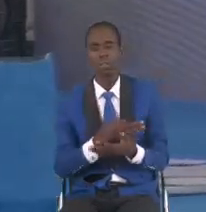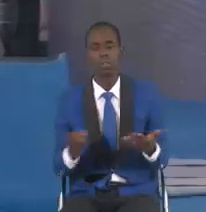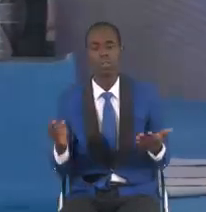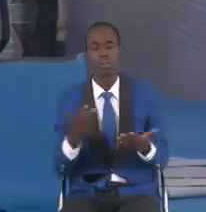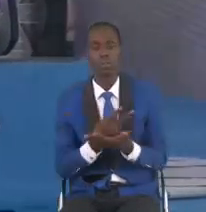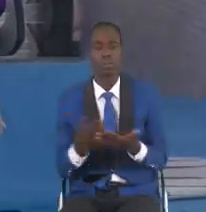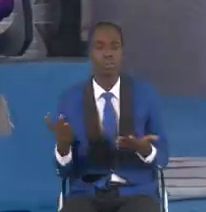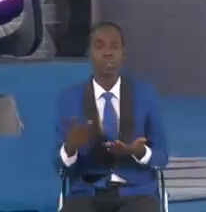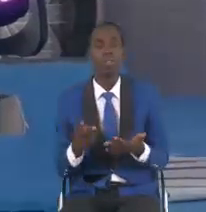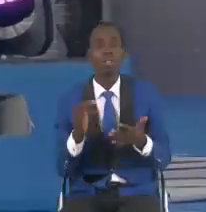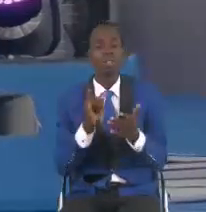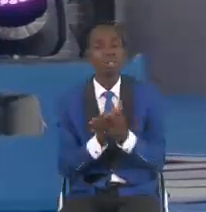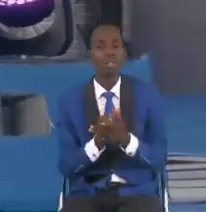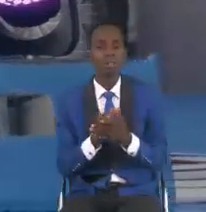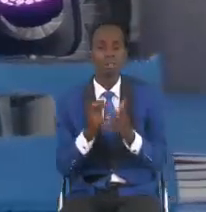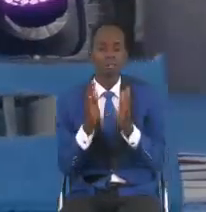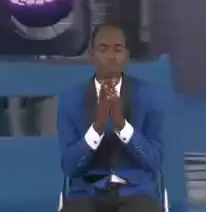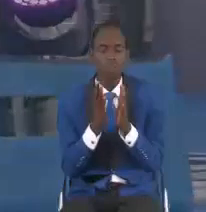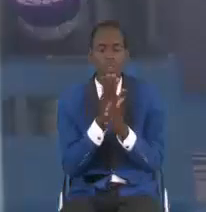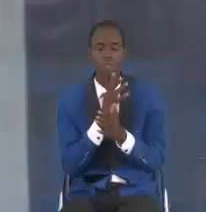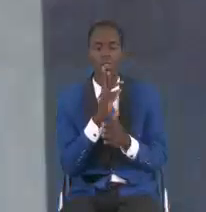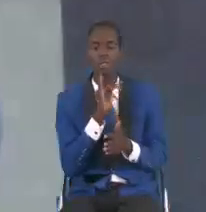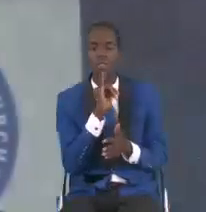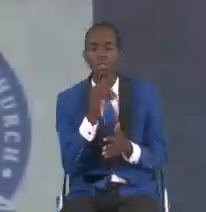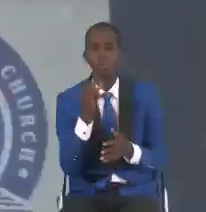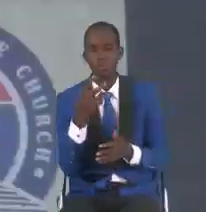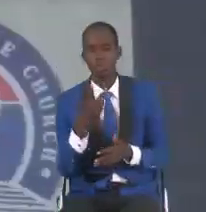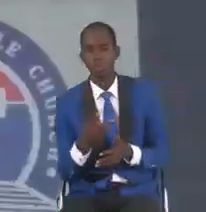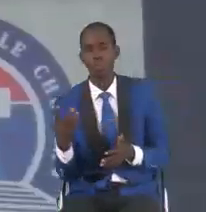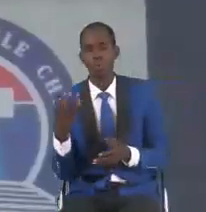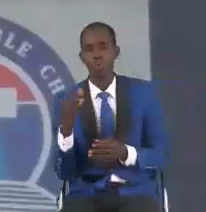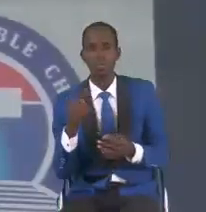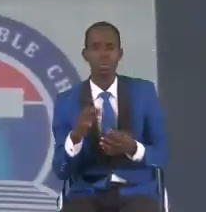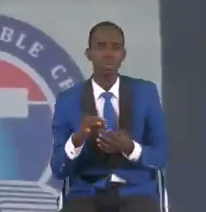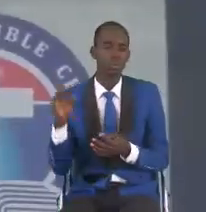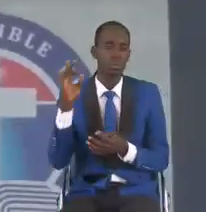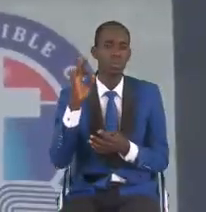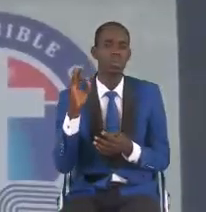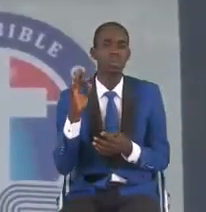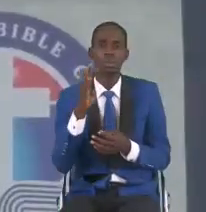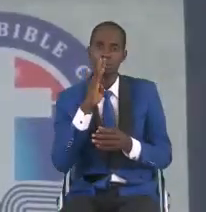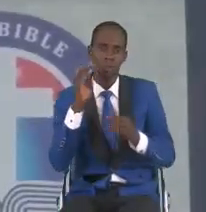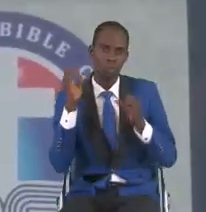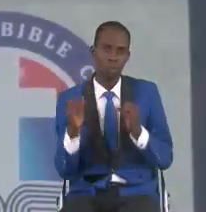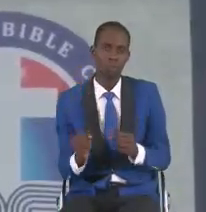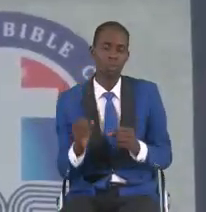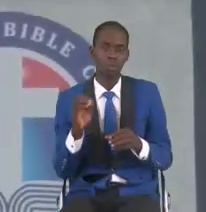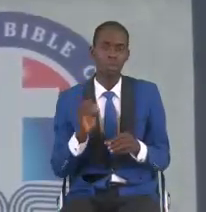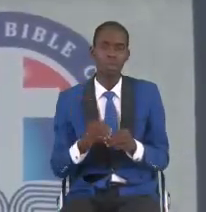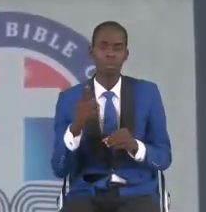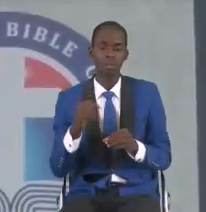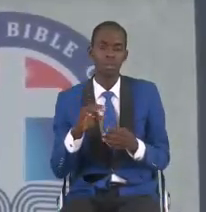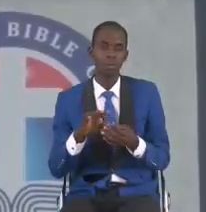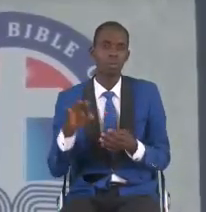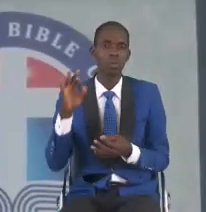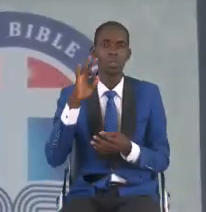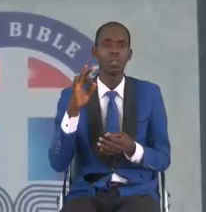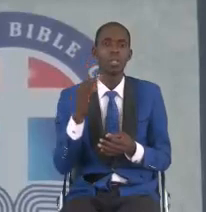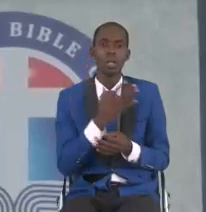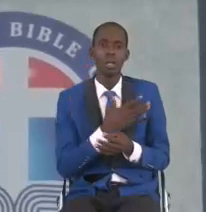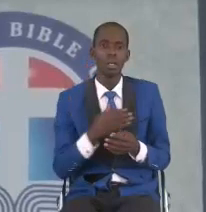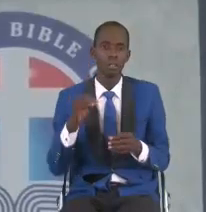the weapon of the Spirit. Be strong in the Spirit. And in